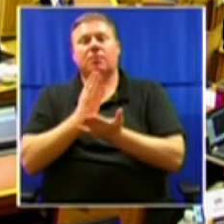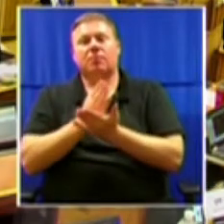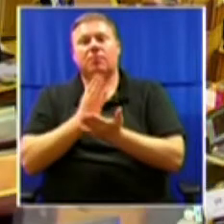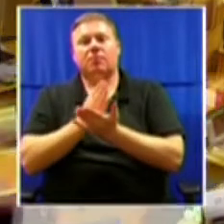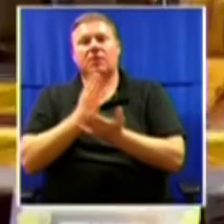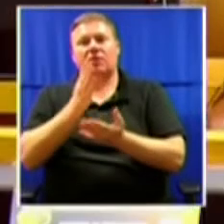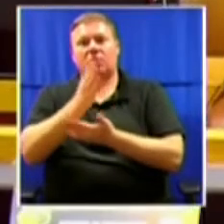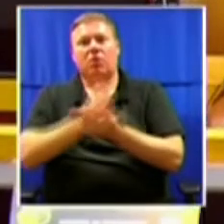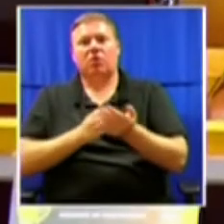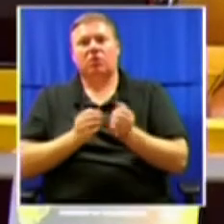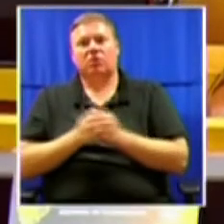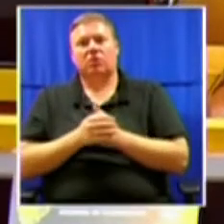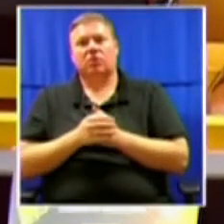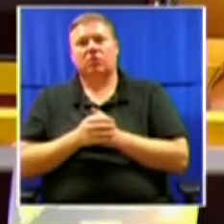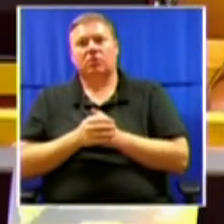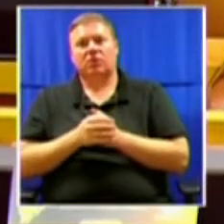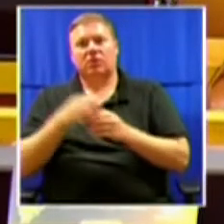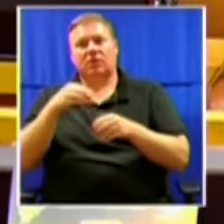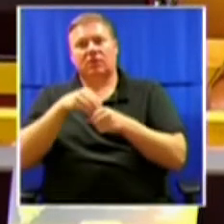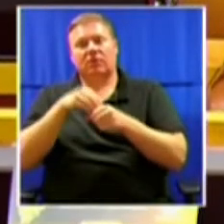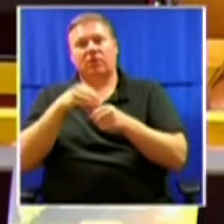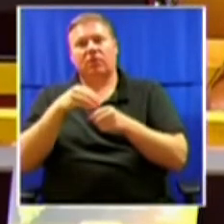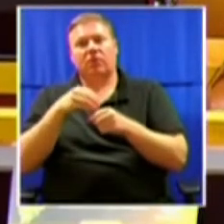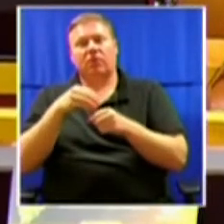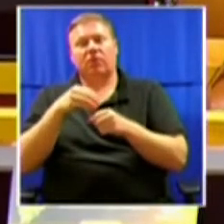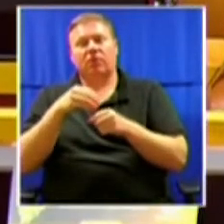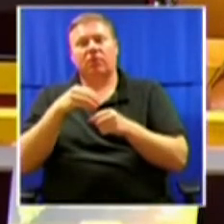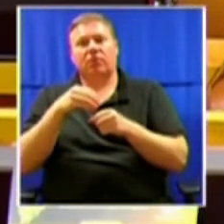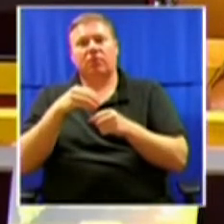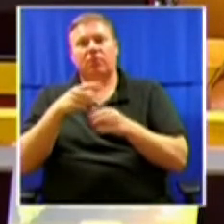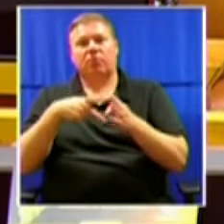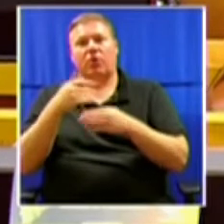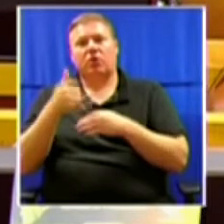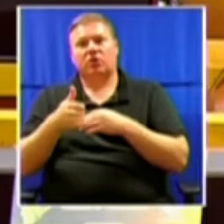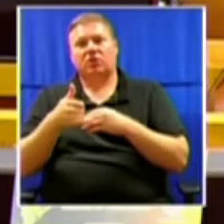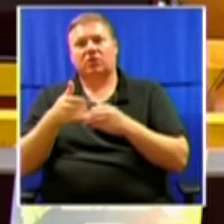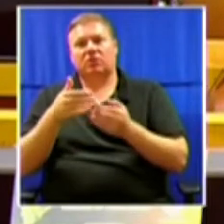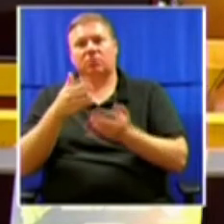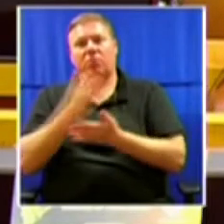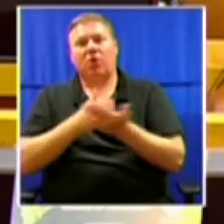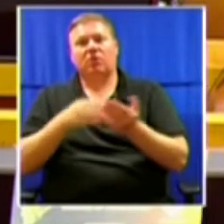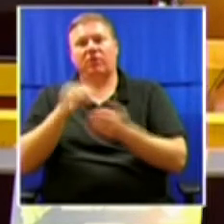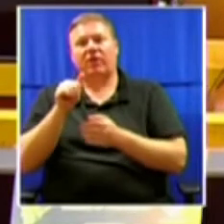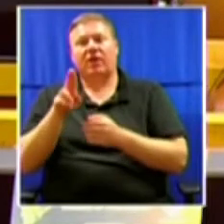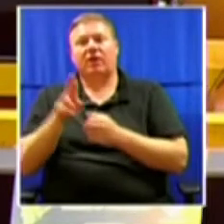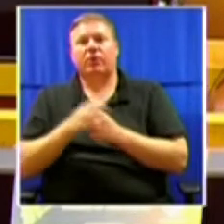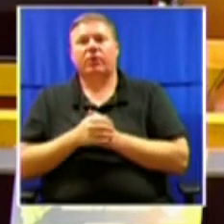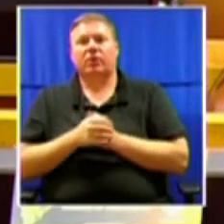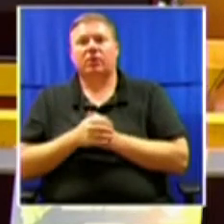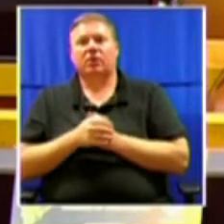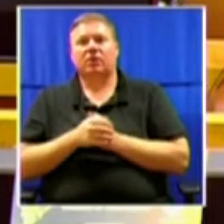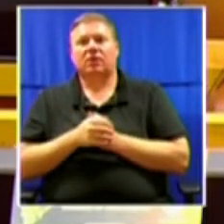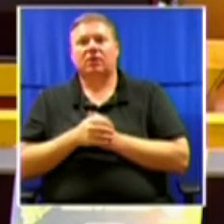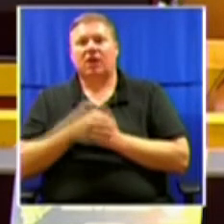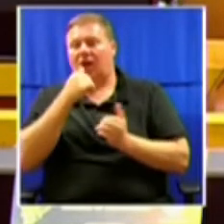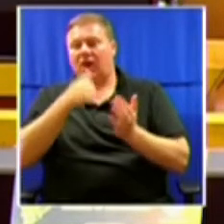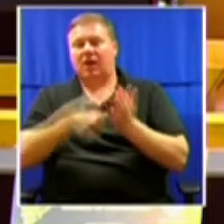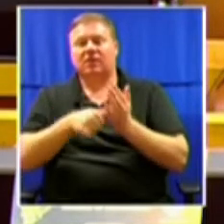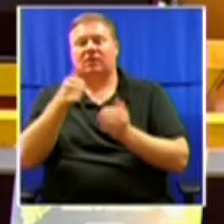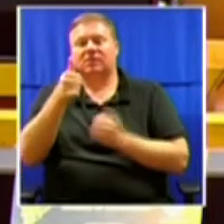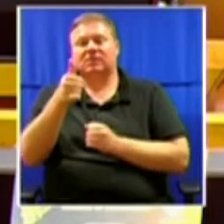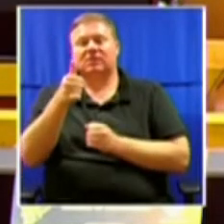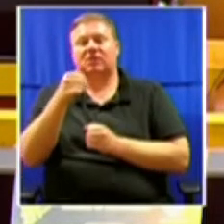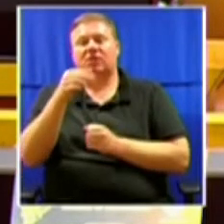legacy projects during our chairship of the AU. However, Chairperson, a letter dated 6 March 2020 from